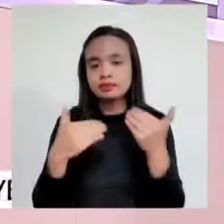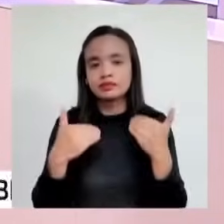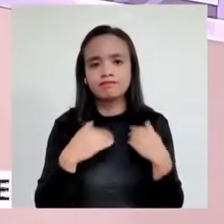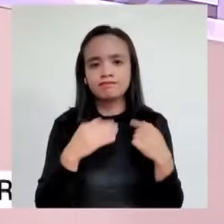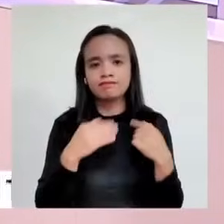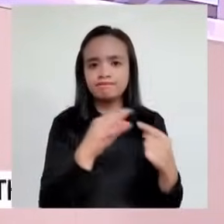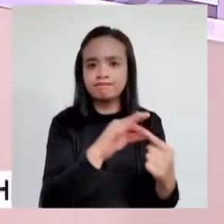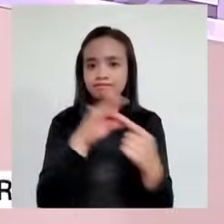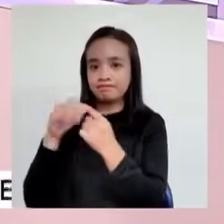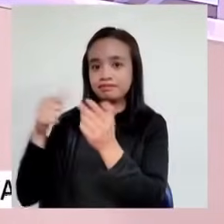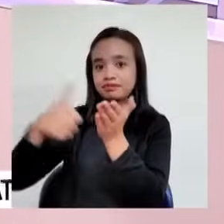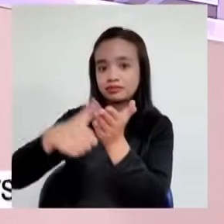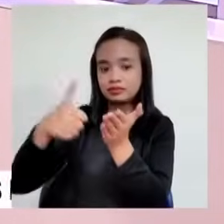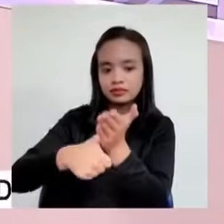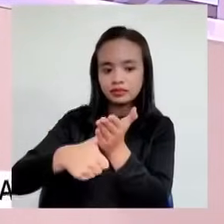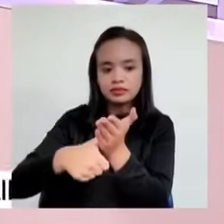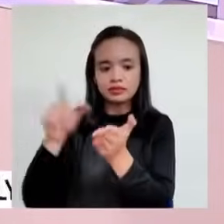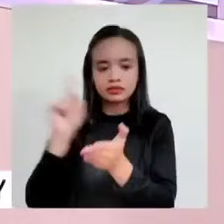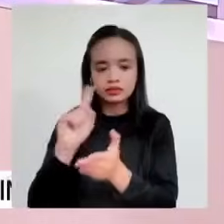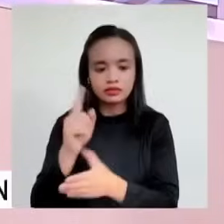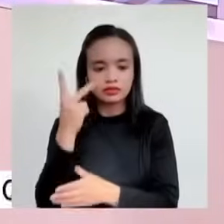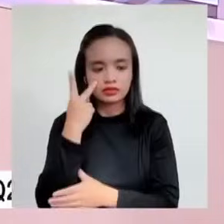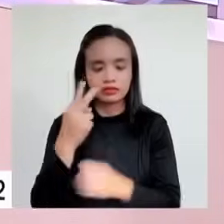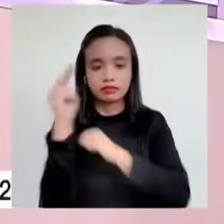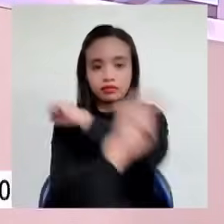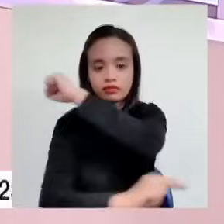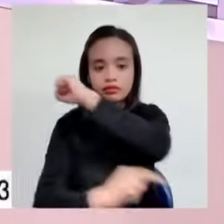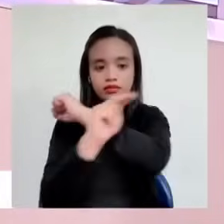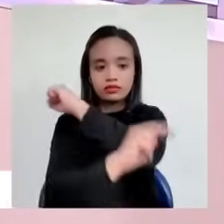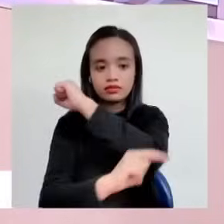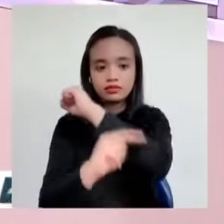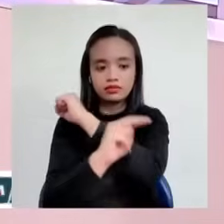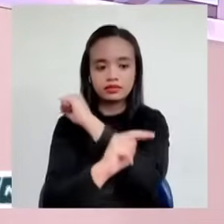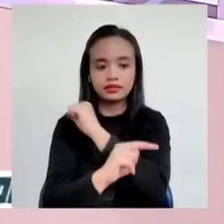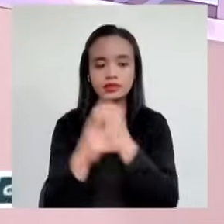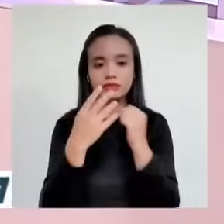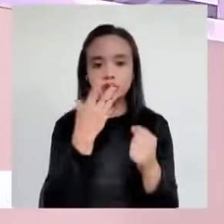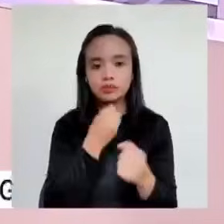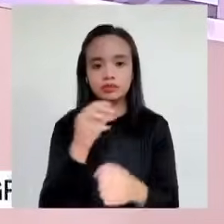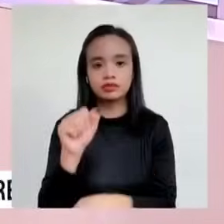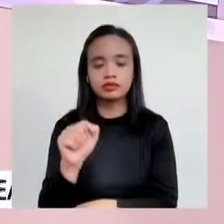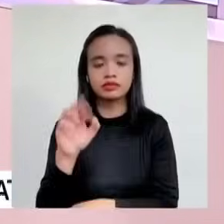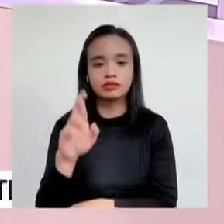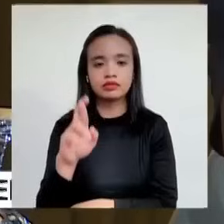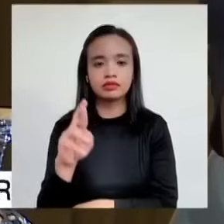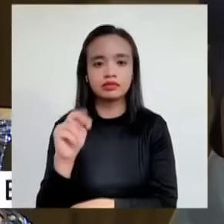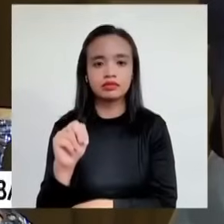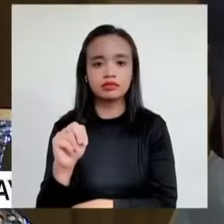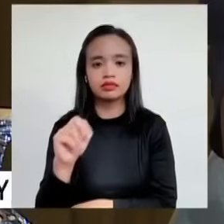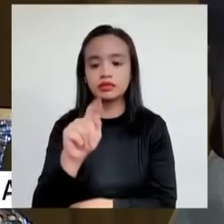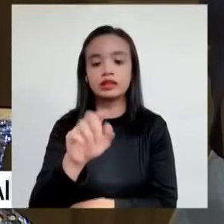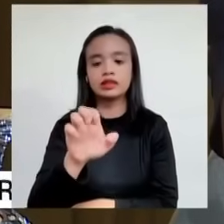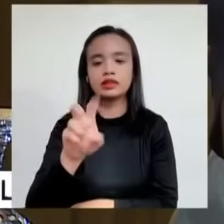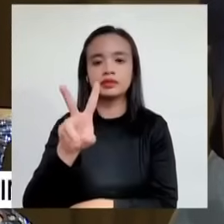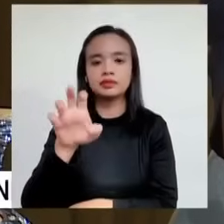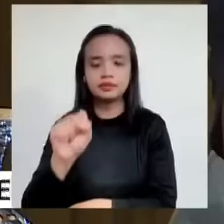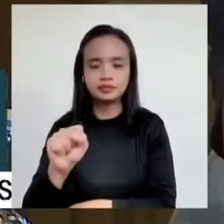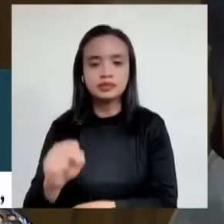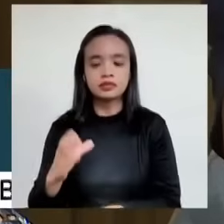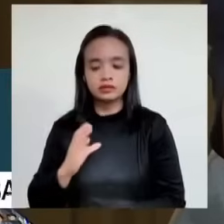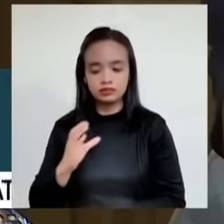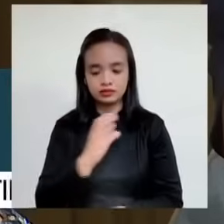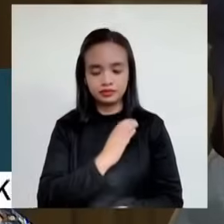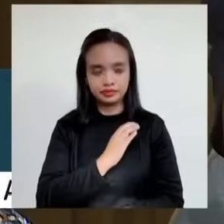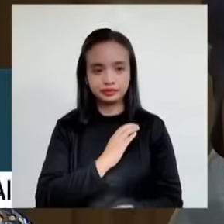fill the seat of expelled Negros Oriental lawmaker Arnulfo Teves Jr. The House of Representatives ordered that move,